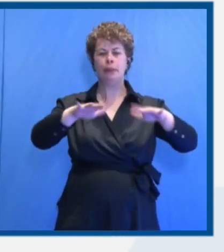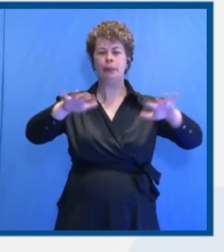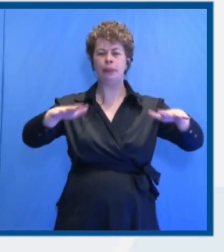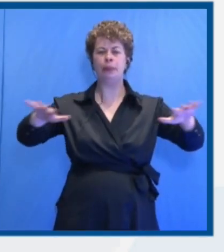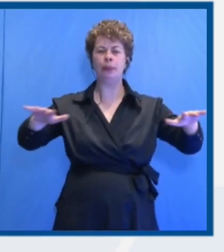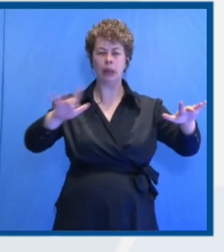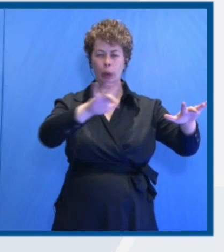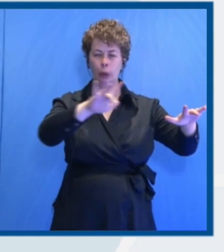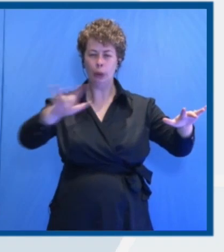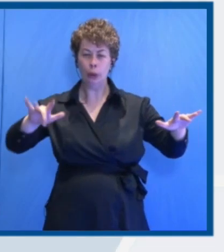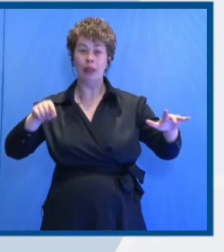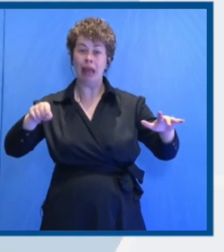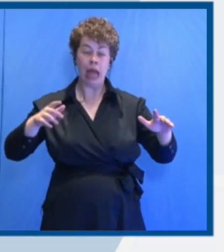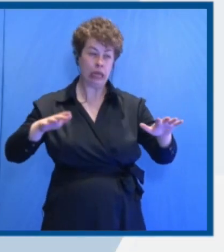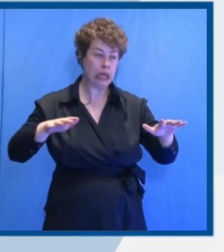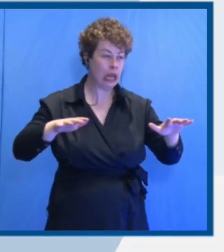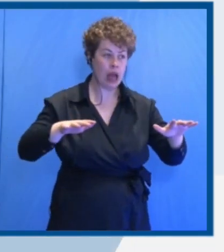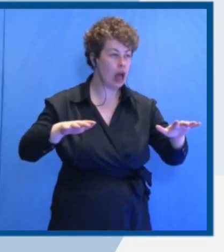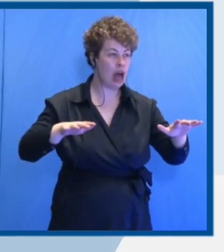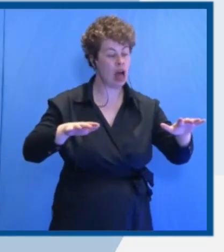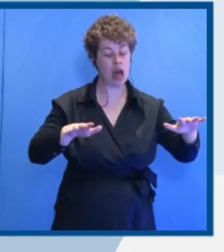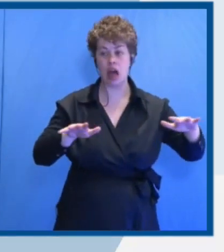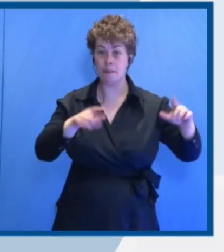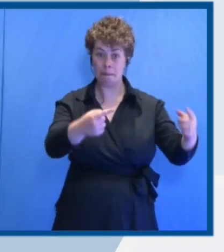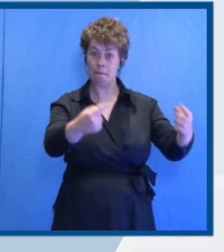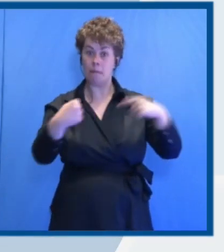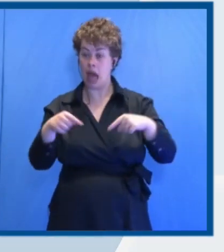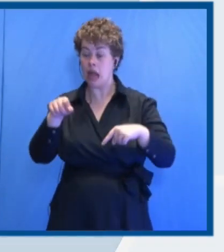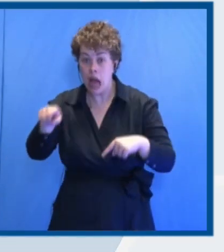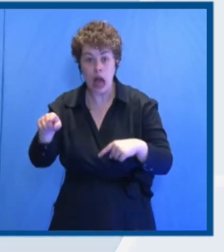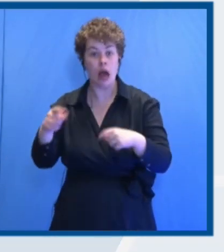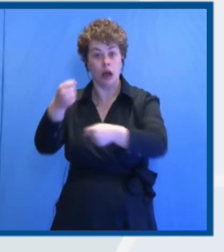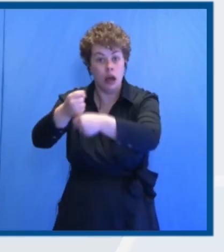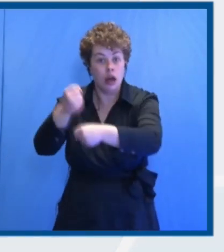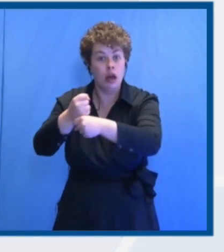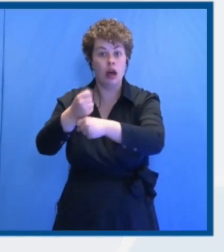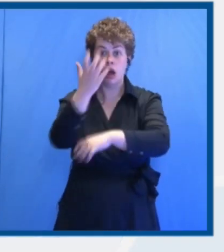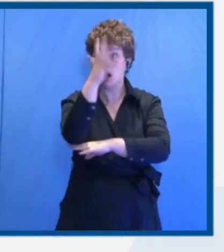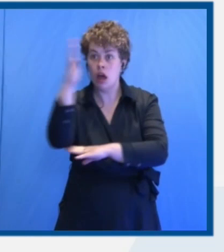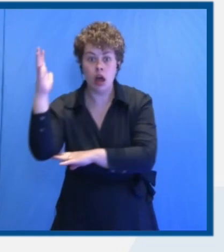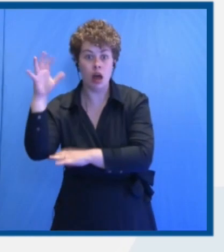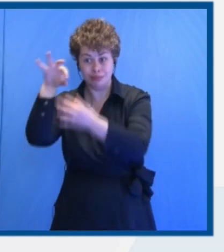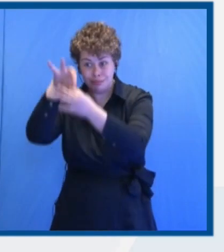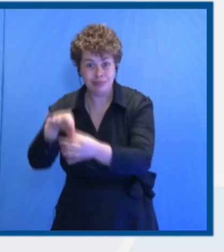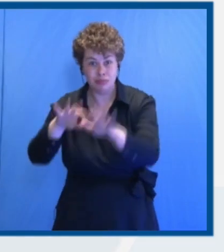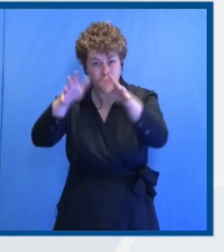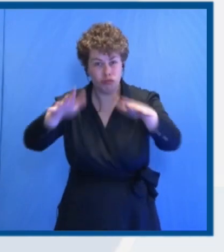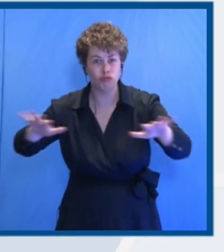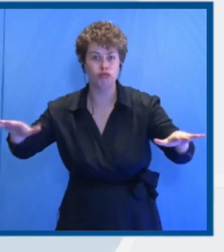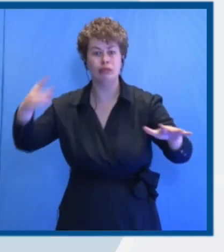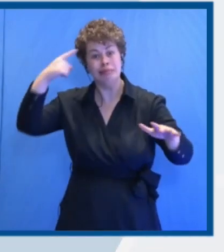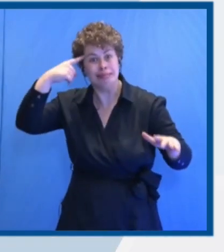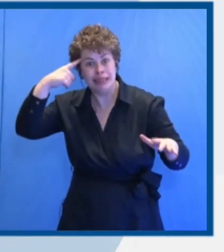integrated now, engaged in green jobs from nature-based solutions, ecosystem